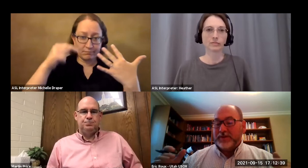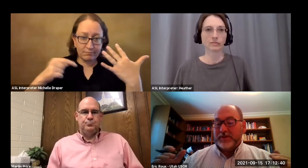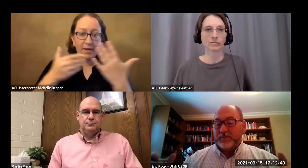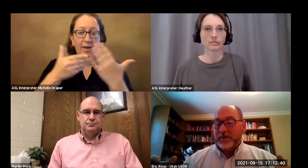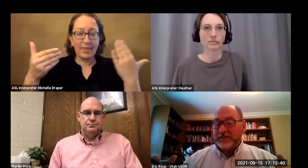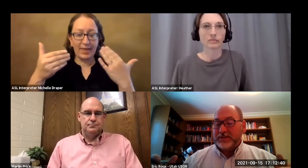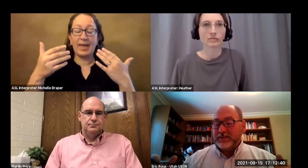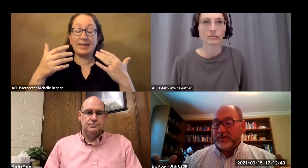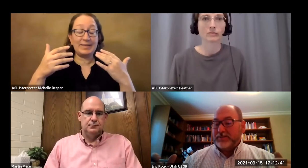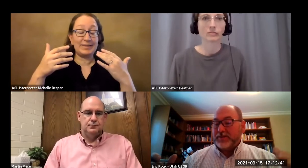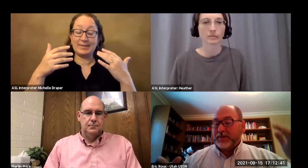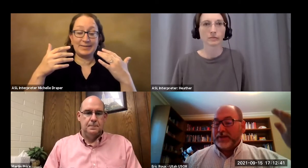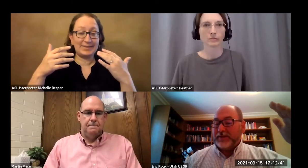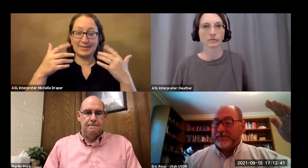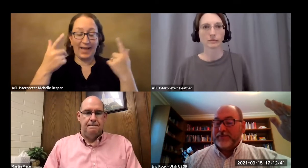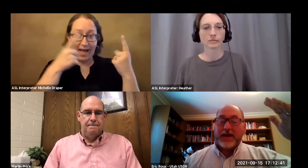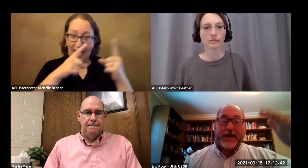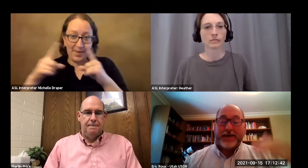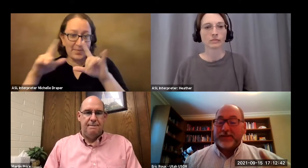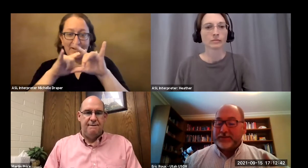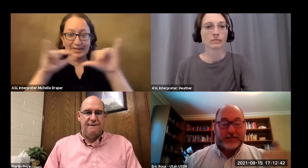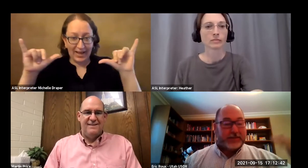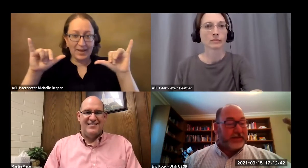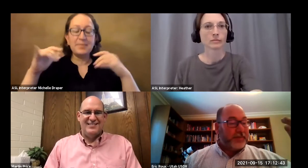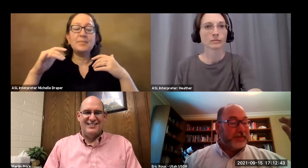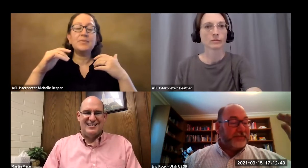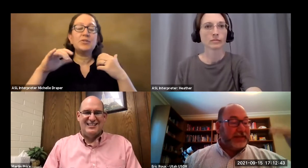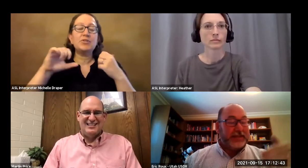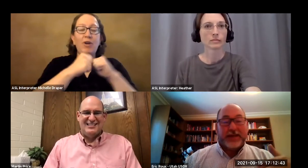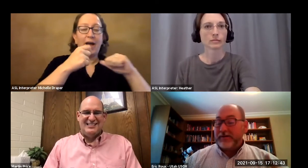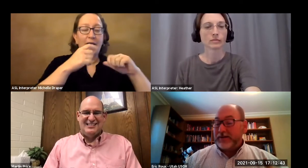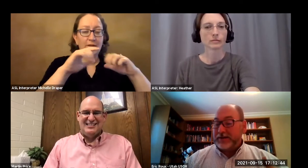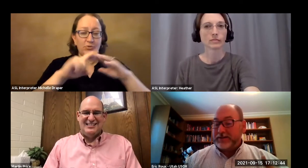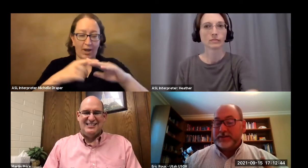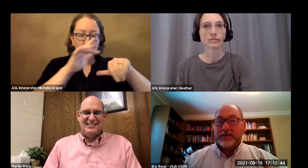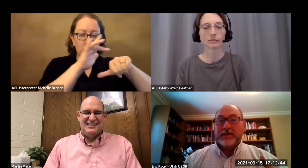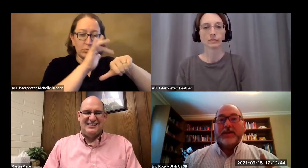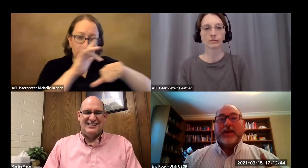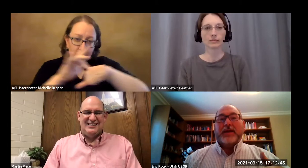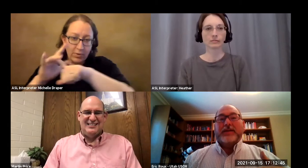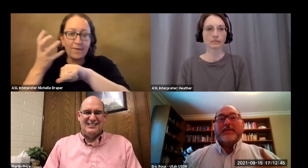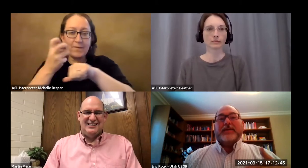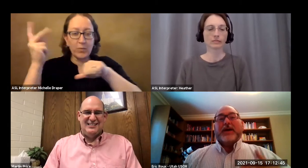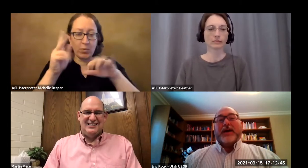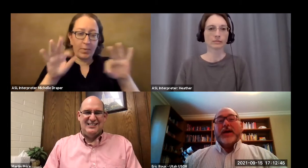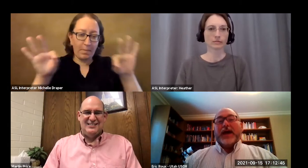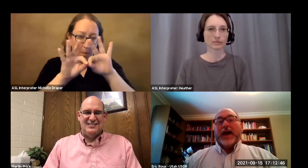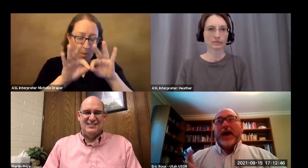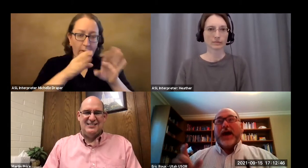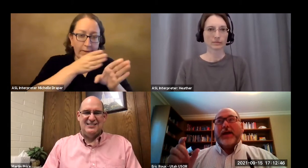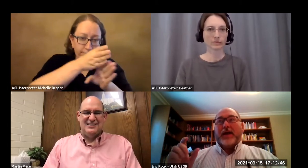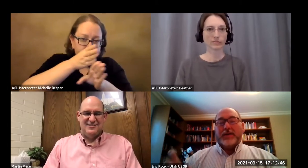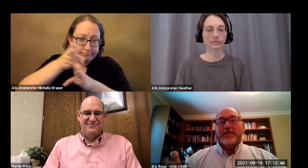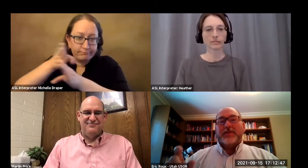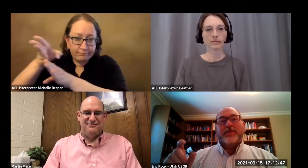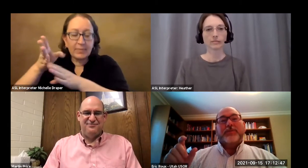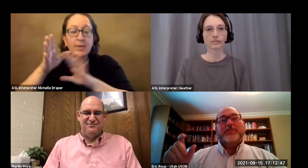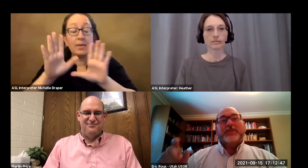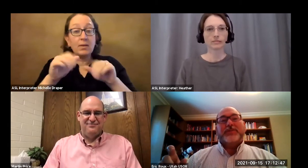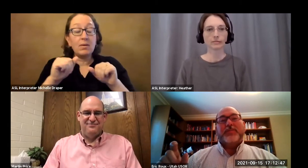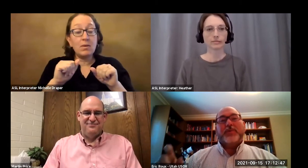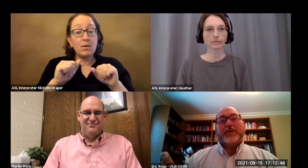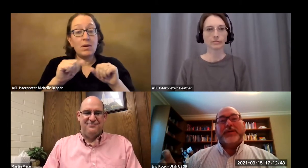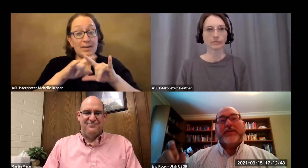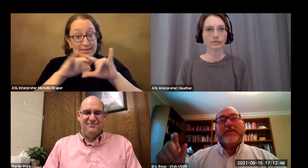all moving at once. So I'm going to give you the highlights in a couple of key areas. And I